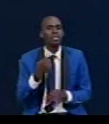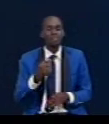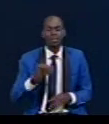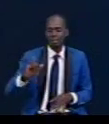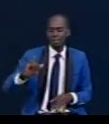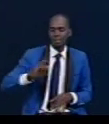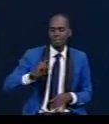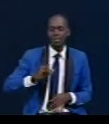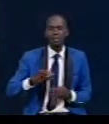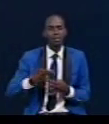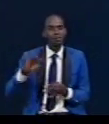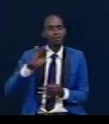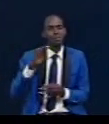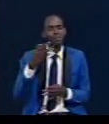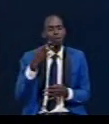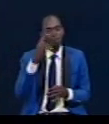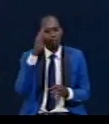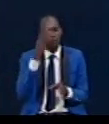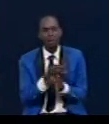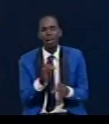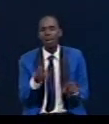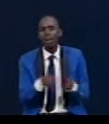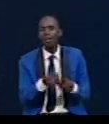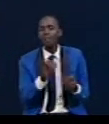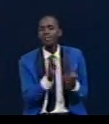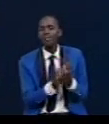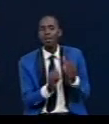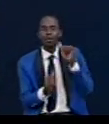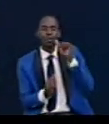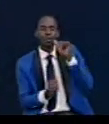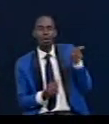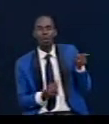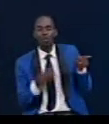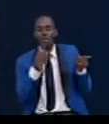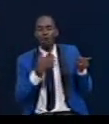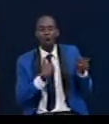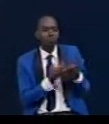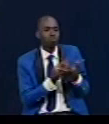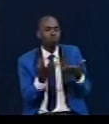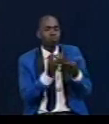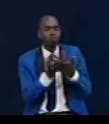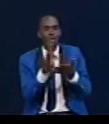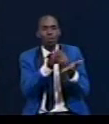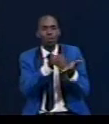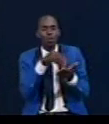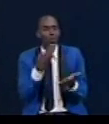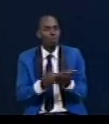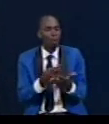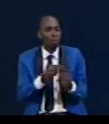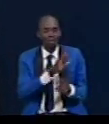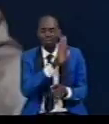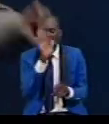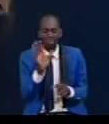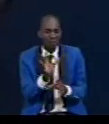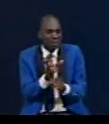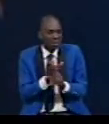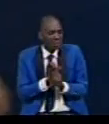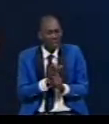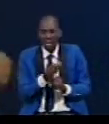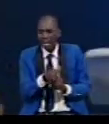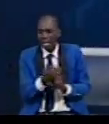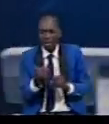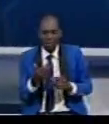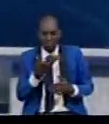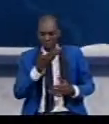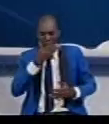faith like that woman who has spent a lot of money and yet she never got any better. The